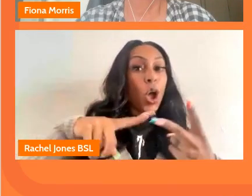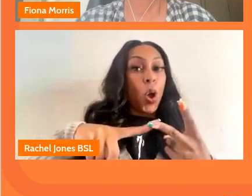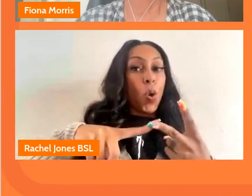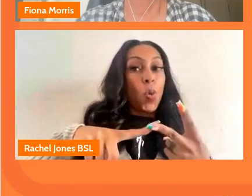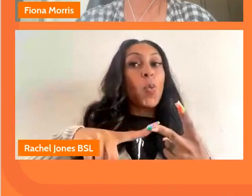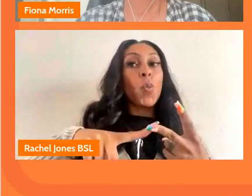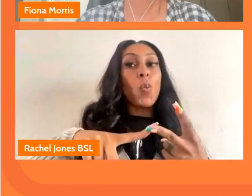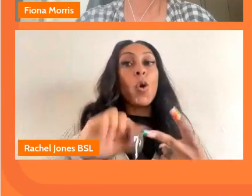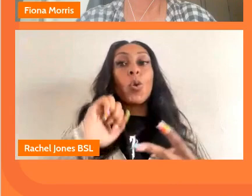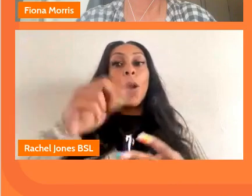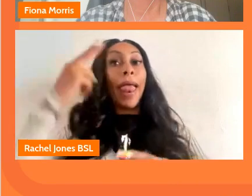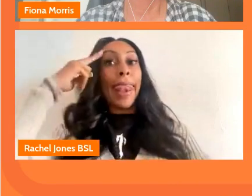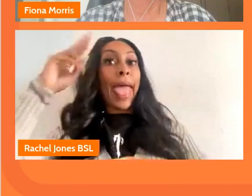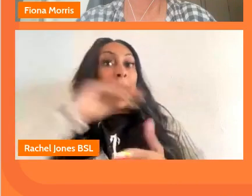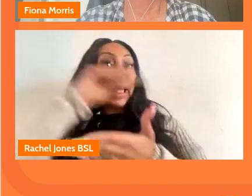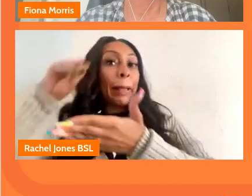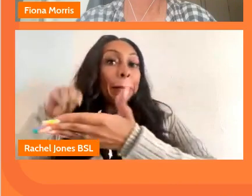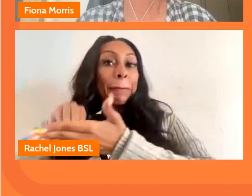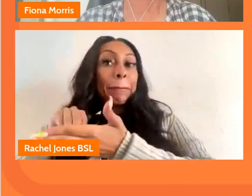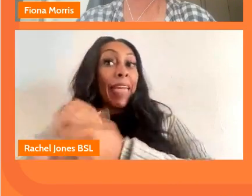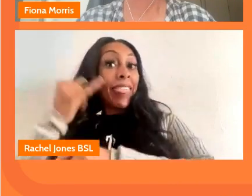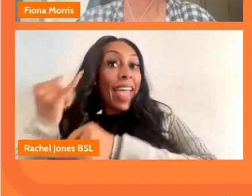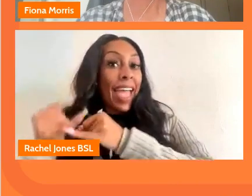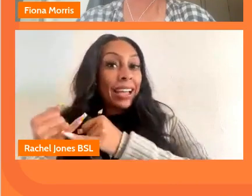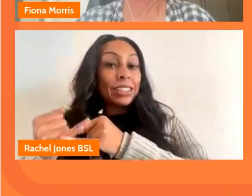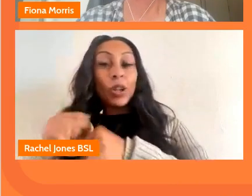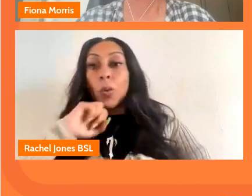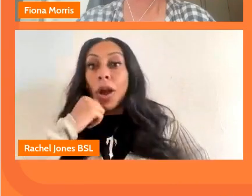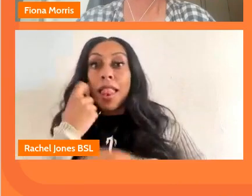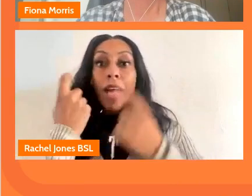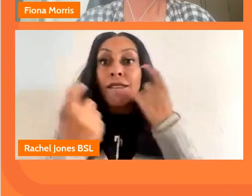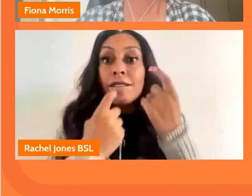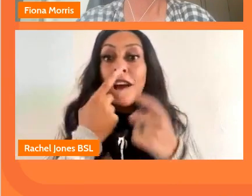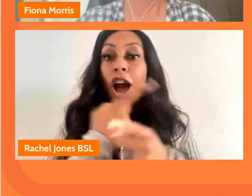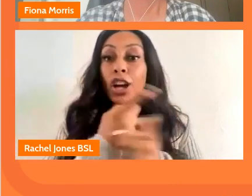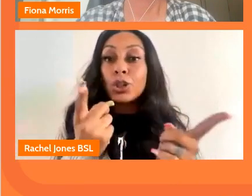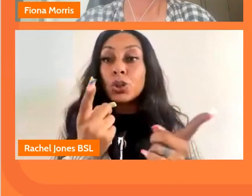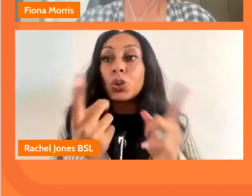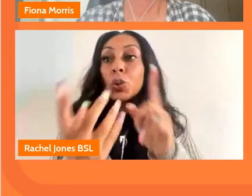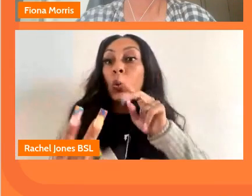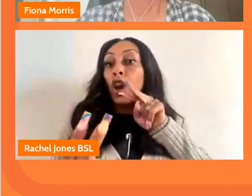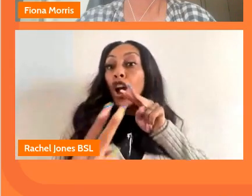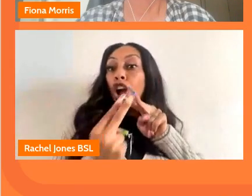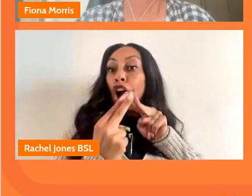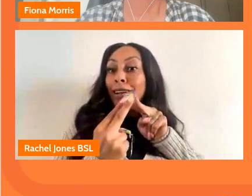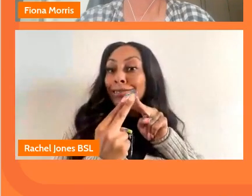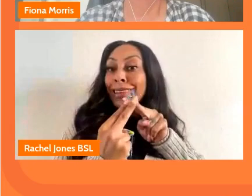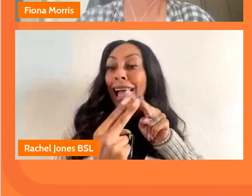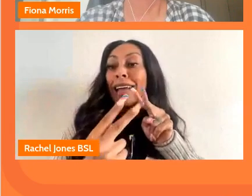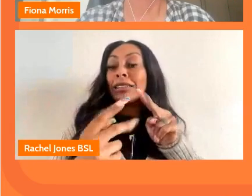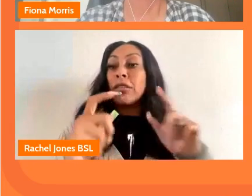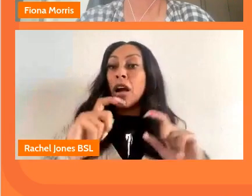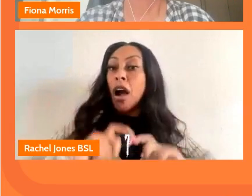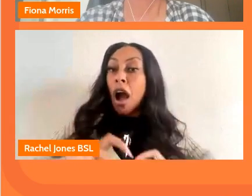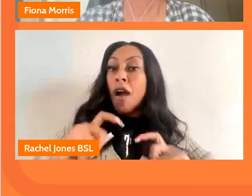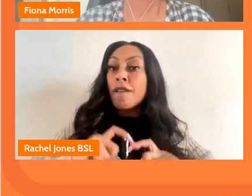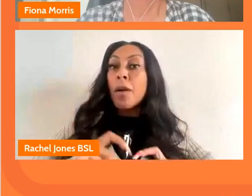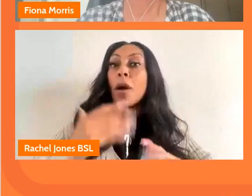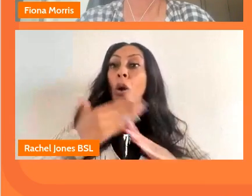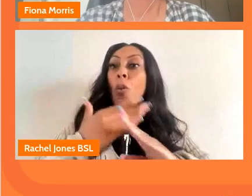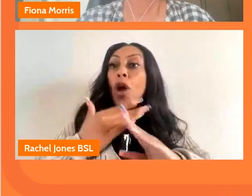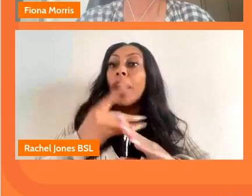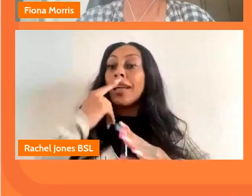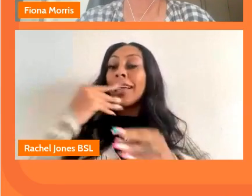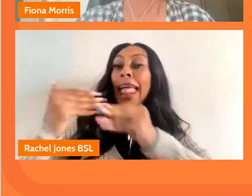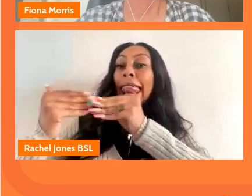uh are they going to be able to find you are they going to be able to reach out to you in a way that you're comfortable with in a way that uh works for you in a way that can